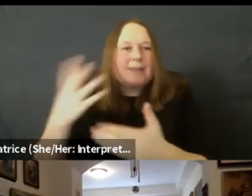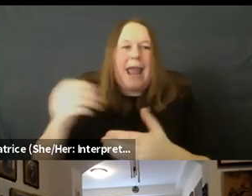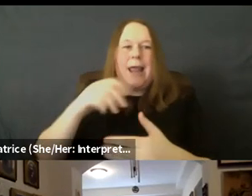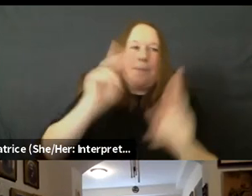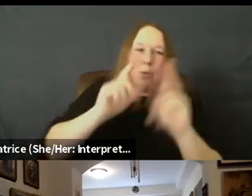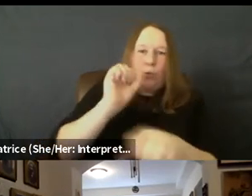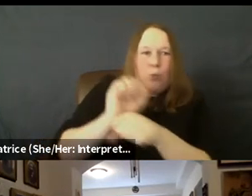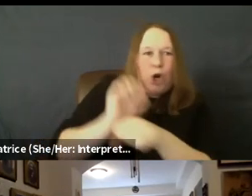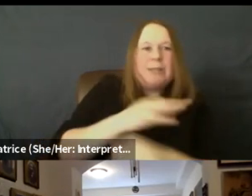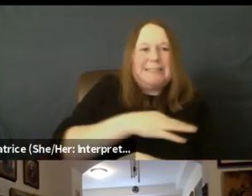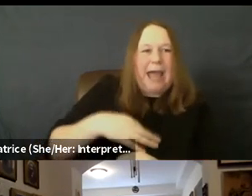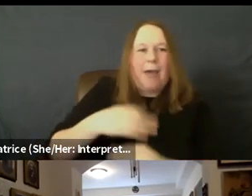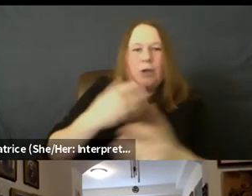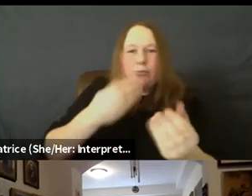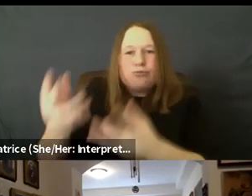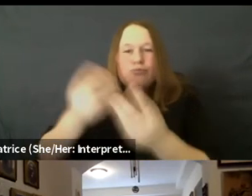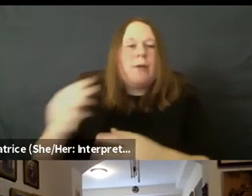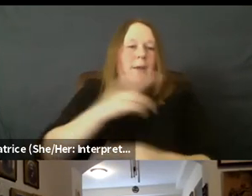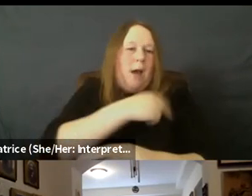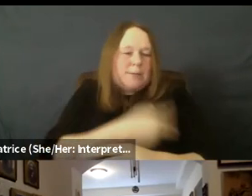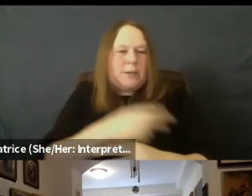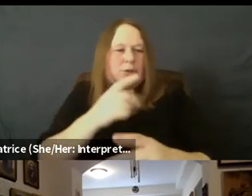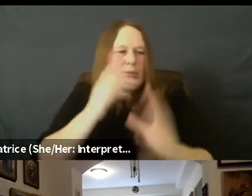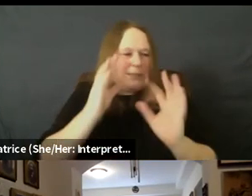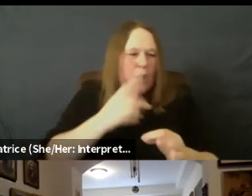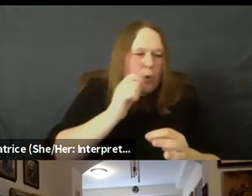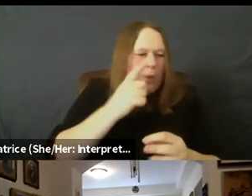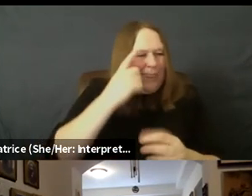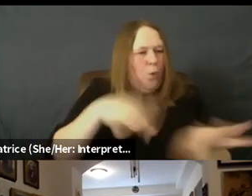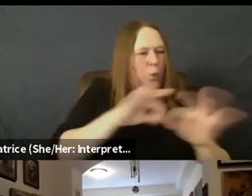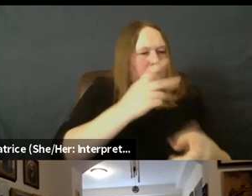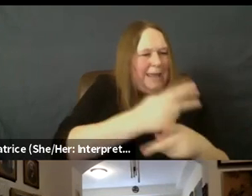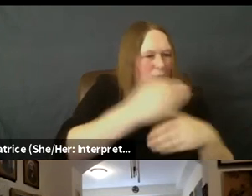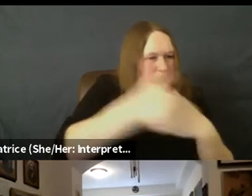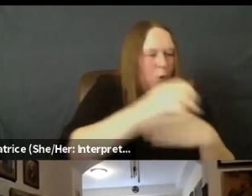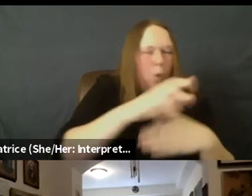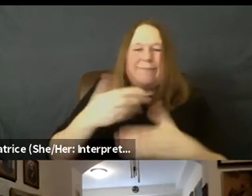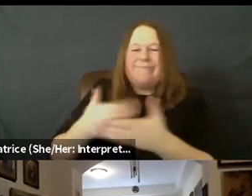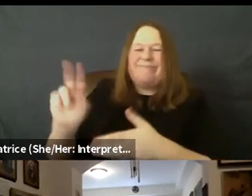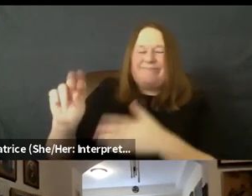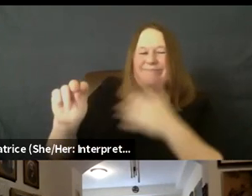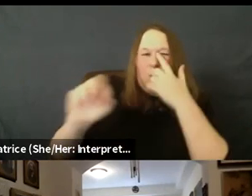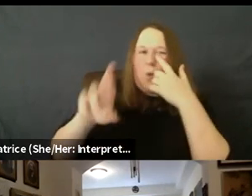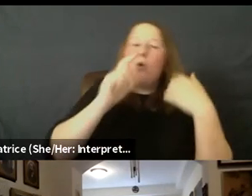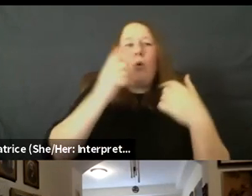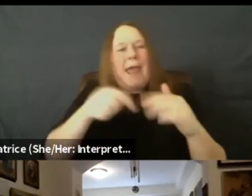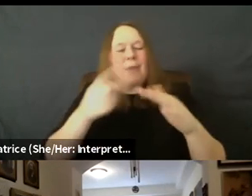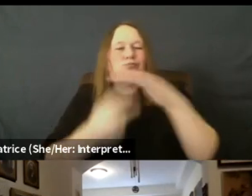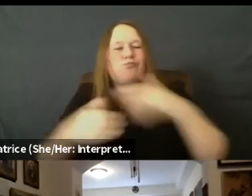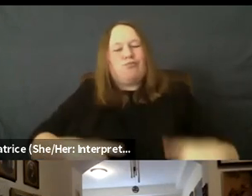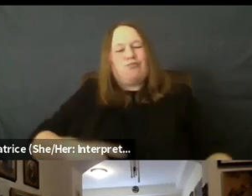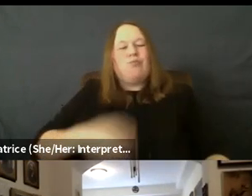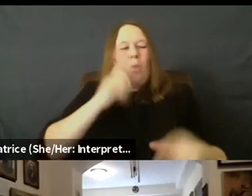personnel necessitating hospitals to decide who they think is worthy of care or who shouldn't be, or who they predict is more likely